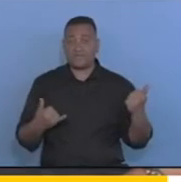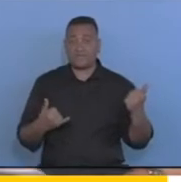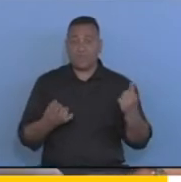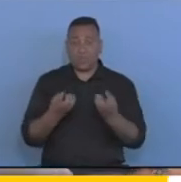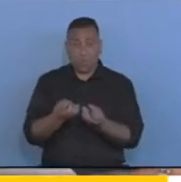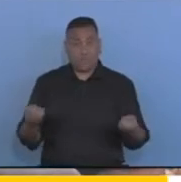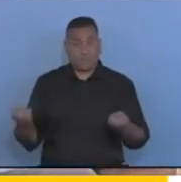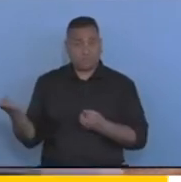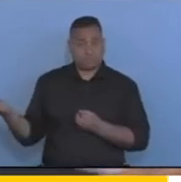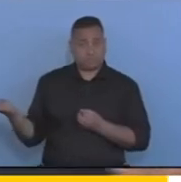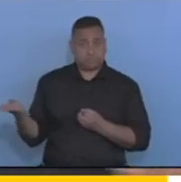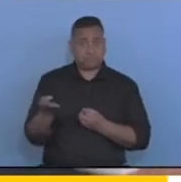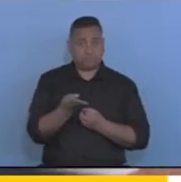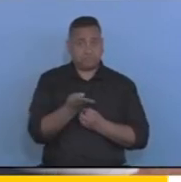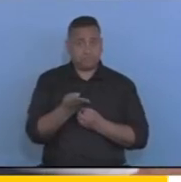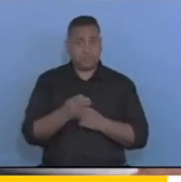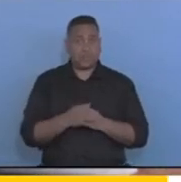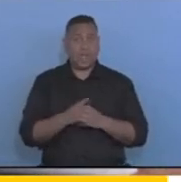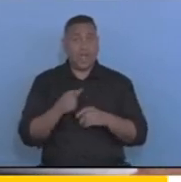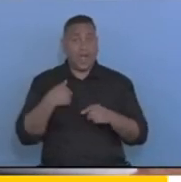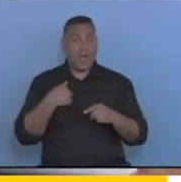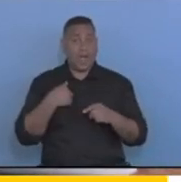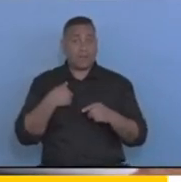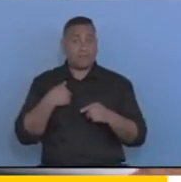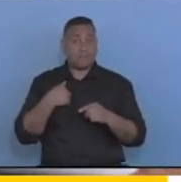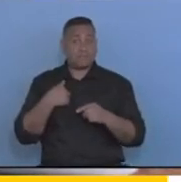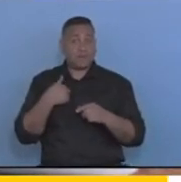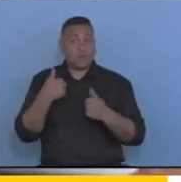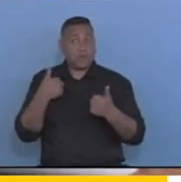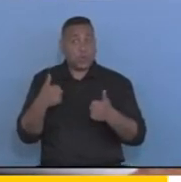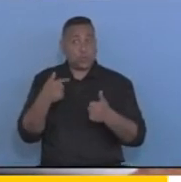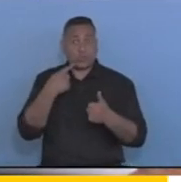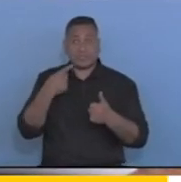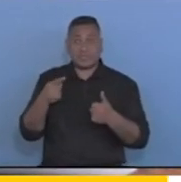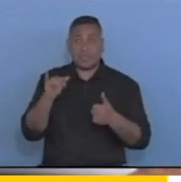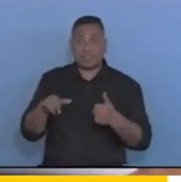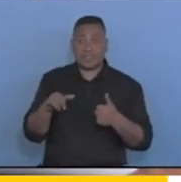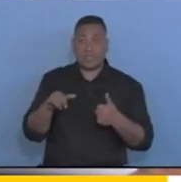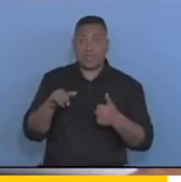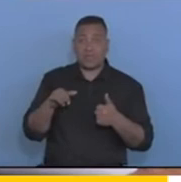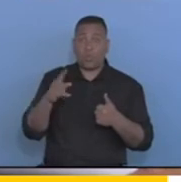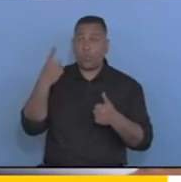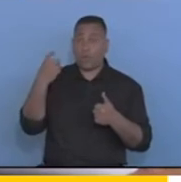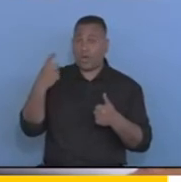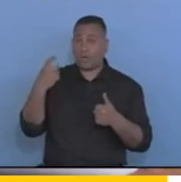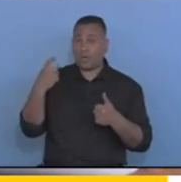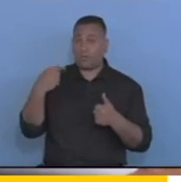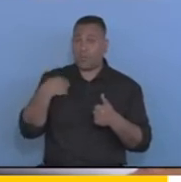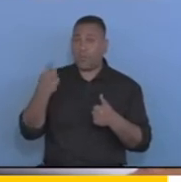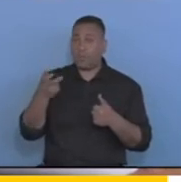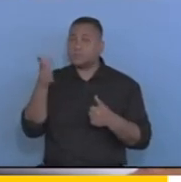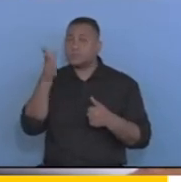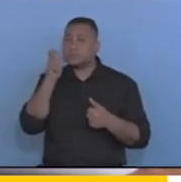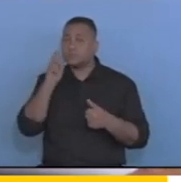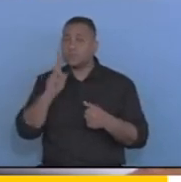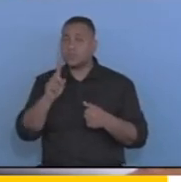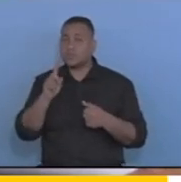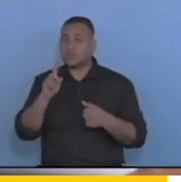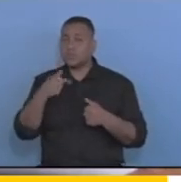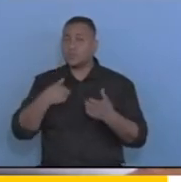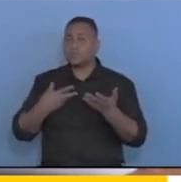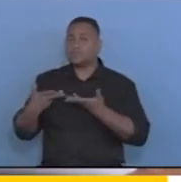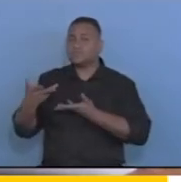to go with that one also. And I'm glad you're touching on this, because the one thing that is definitely coming out with everybody we've spoken to is the fact